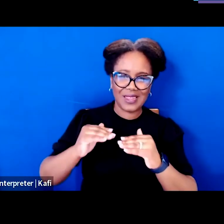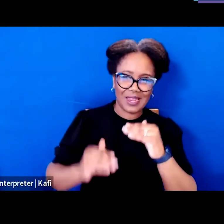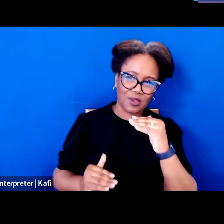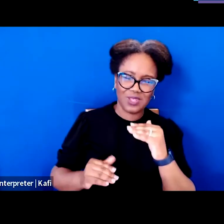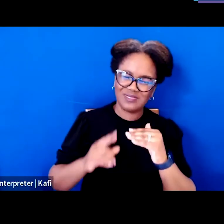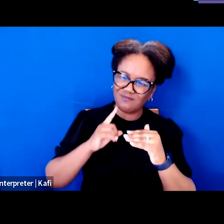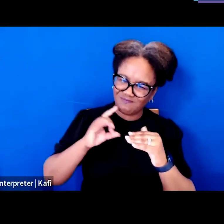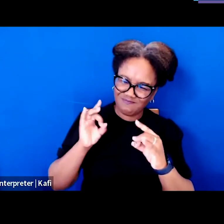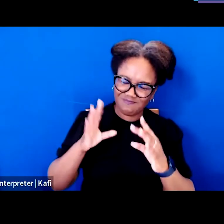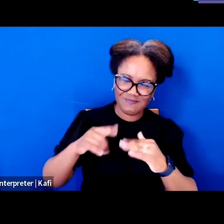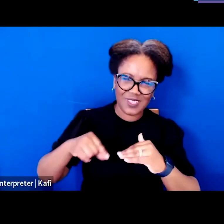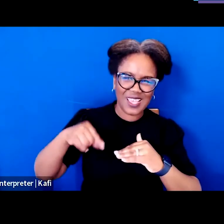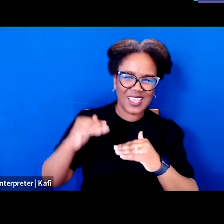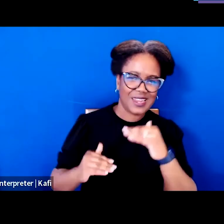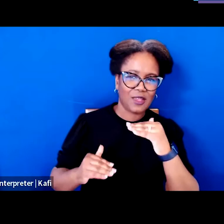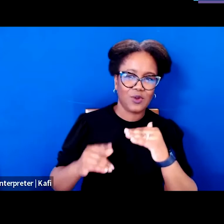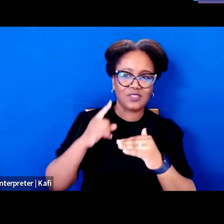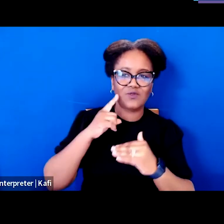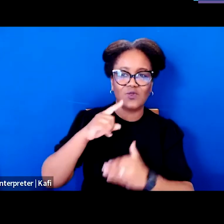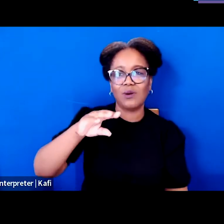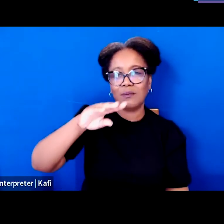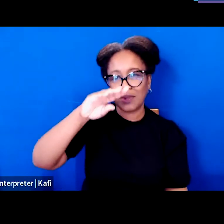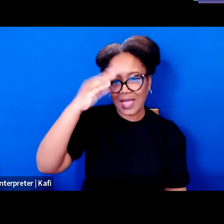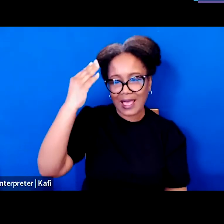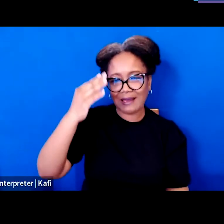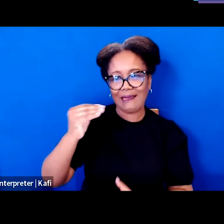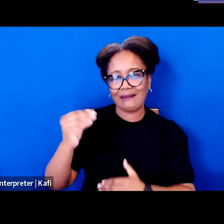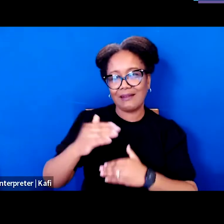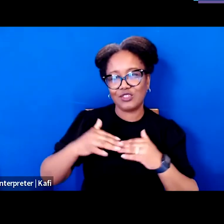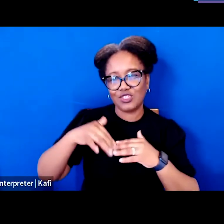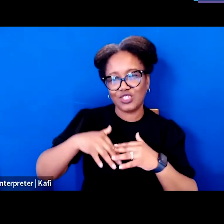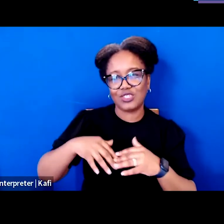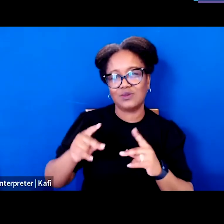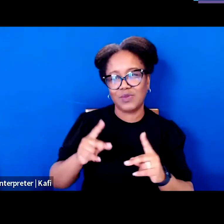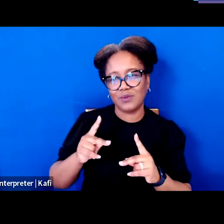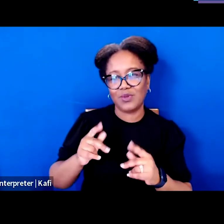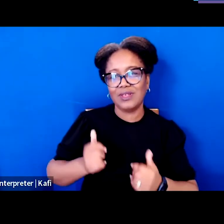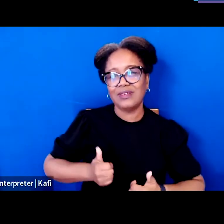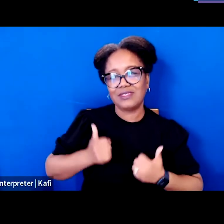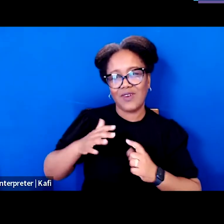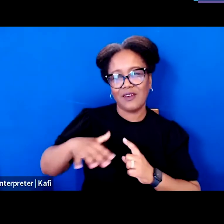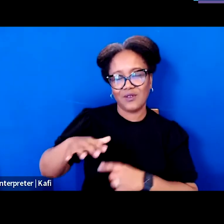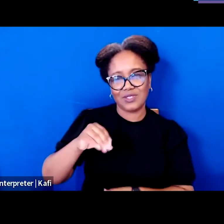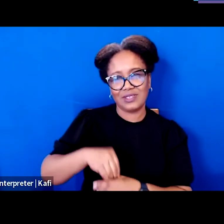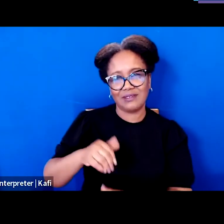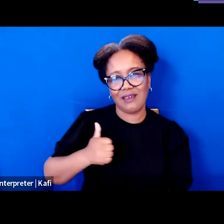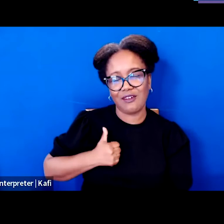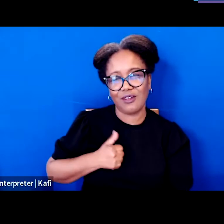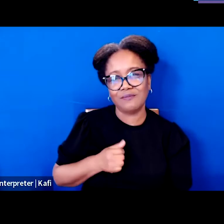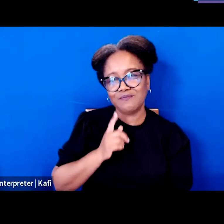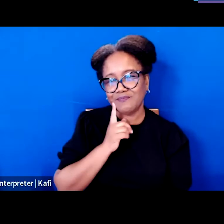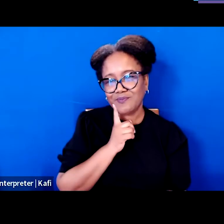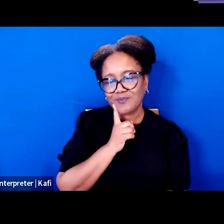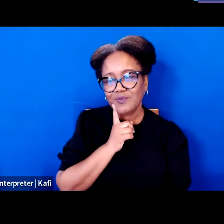that there continues to be a lack of a safety net, continues to be a lack of an approach that